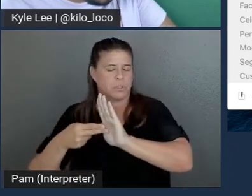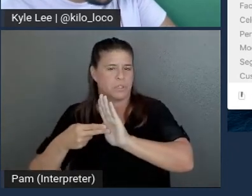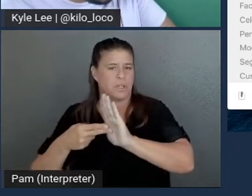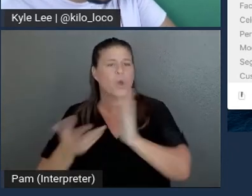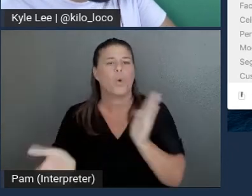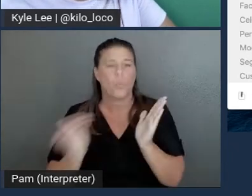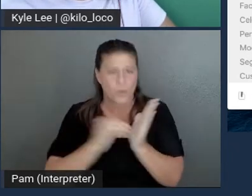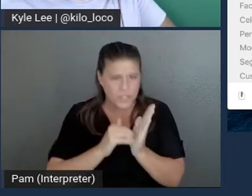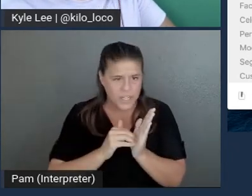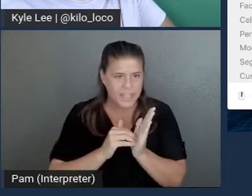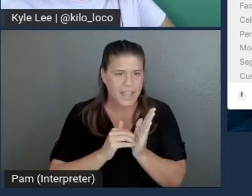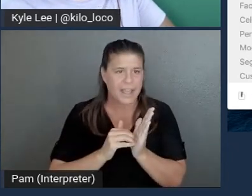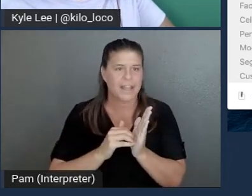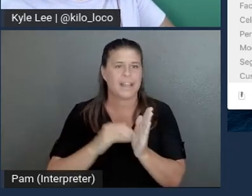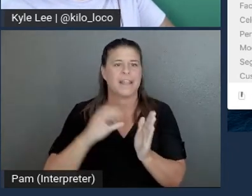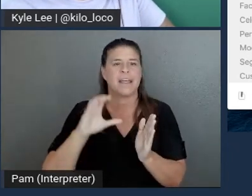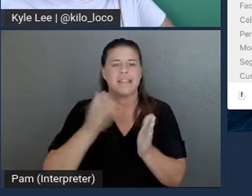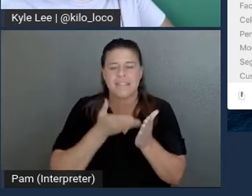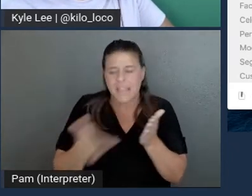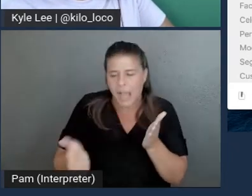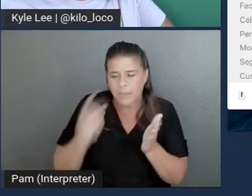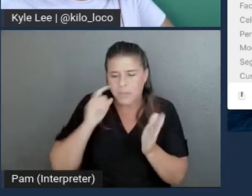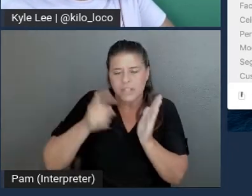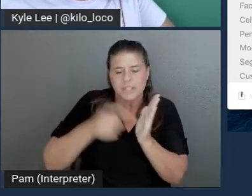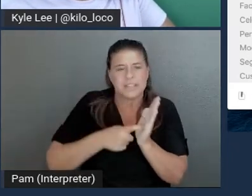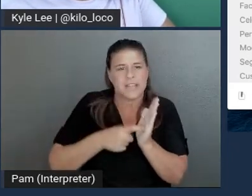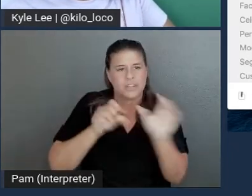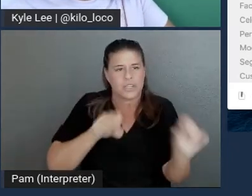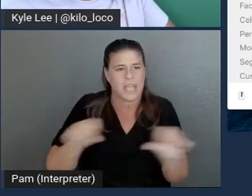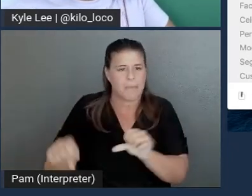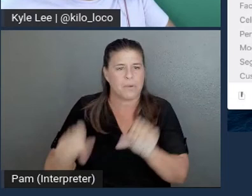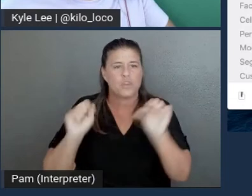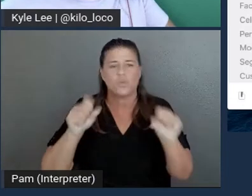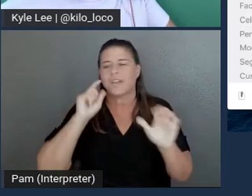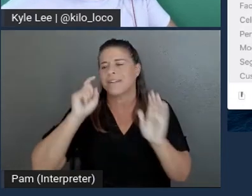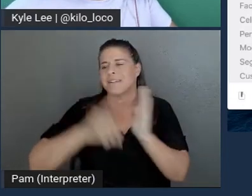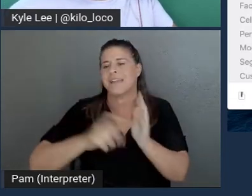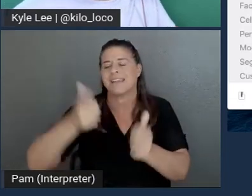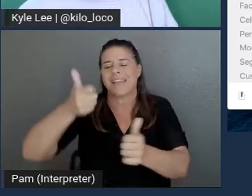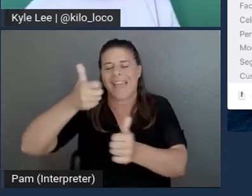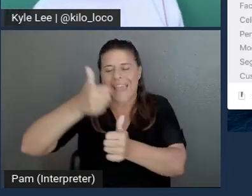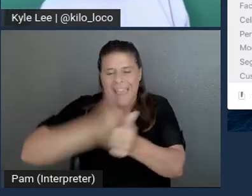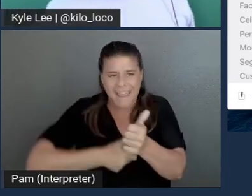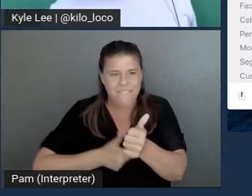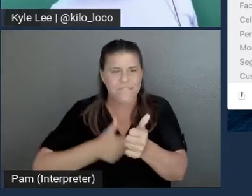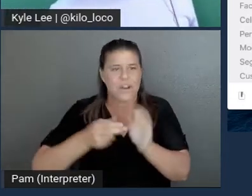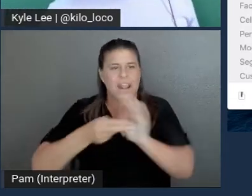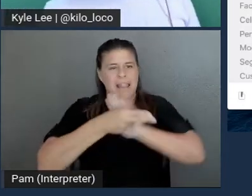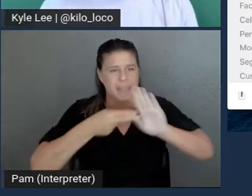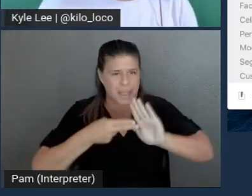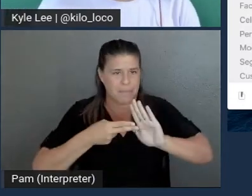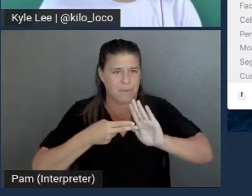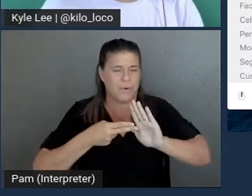again, the object detection capability in Rekognition allows you to detect every single label, and we